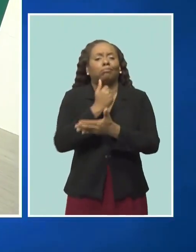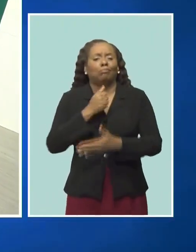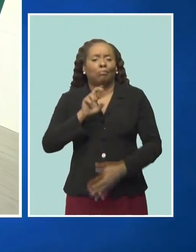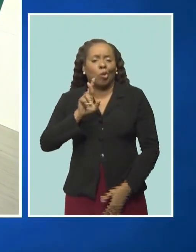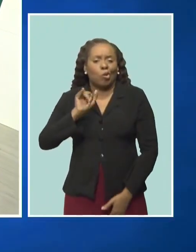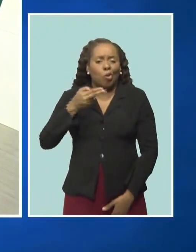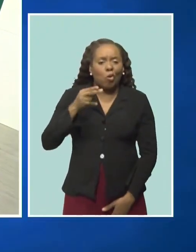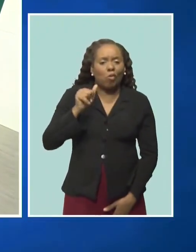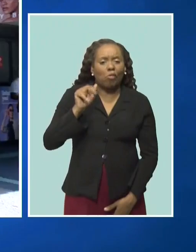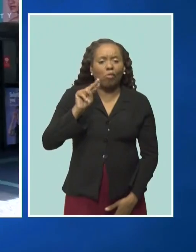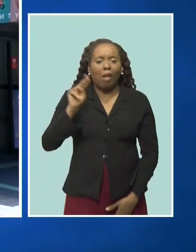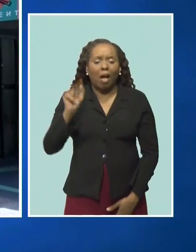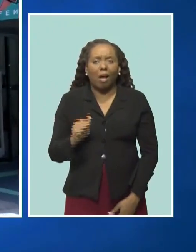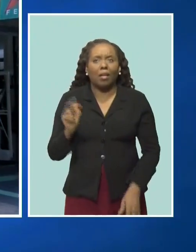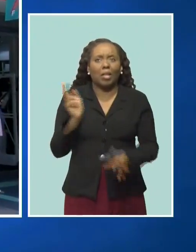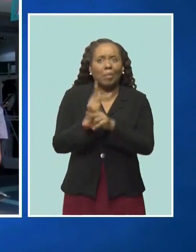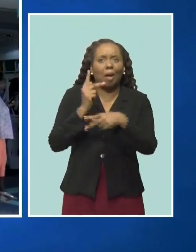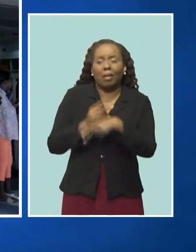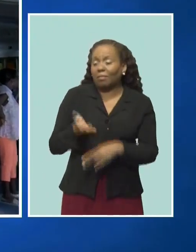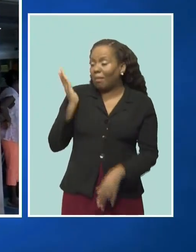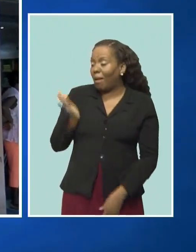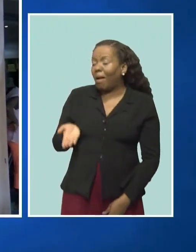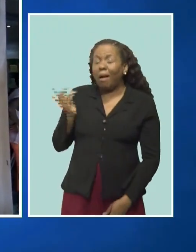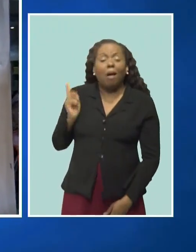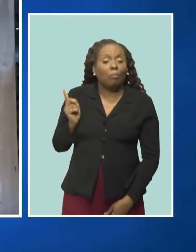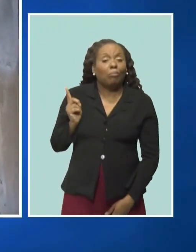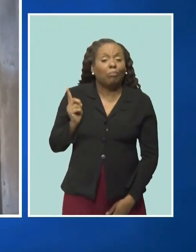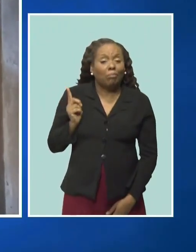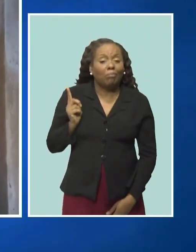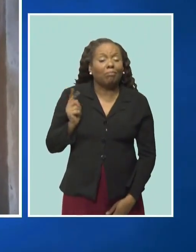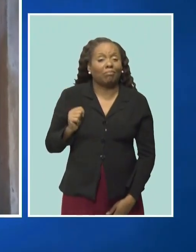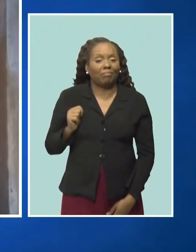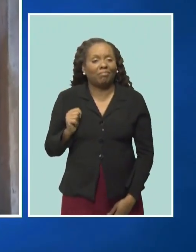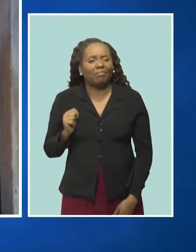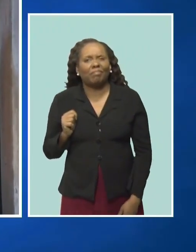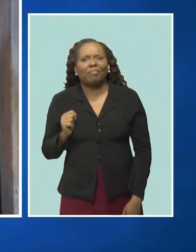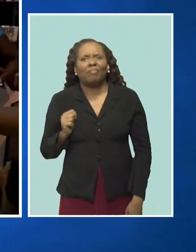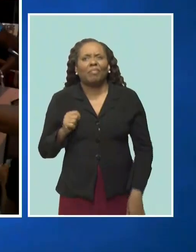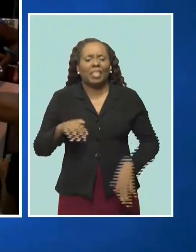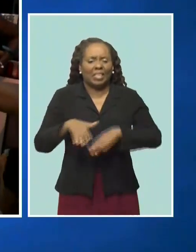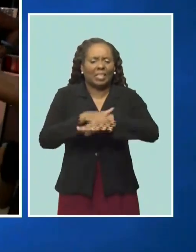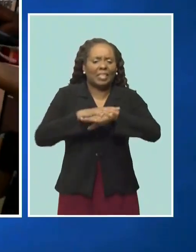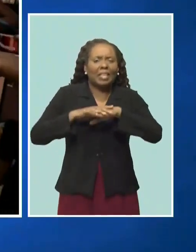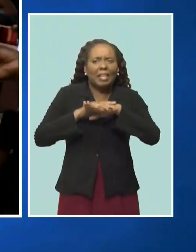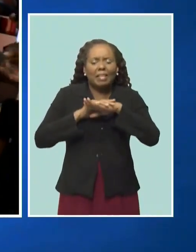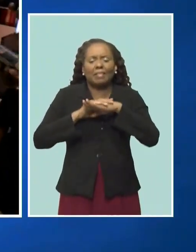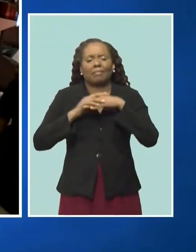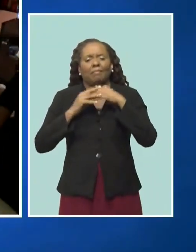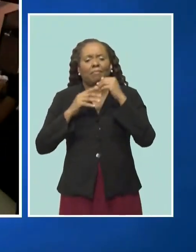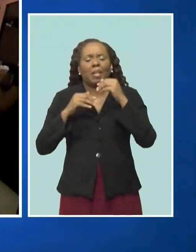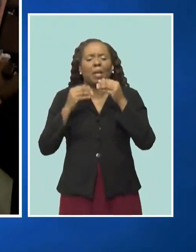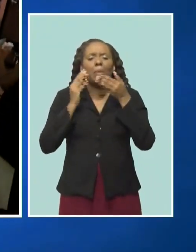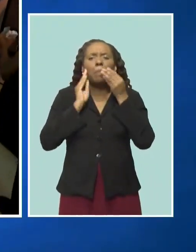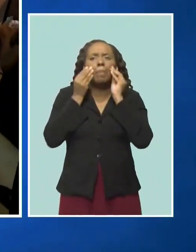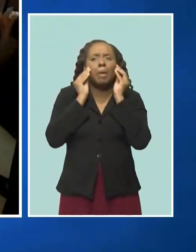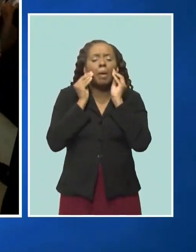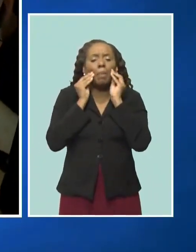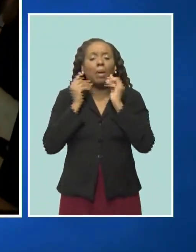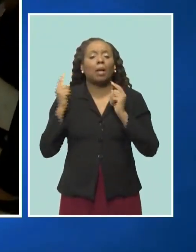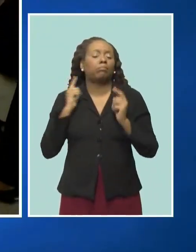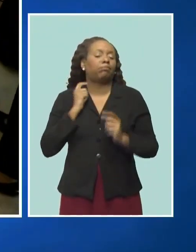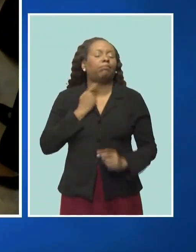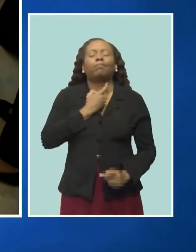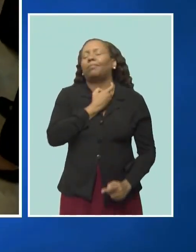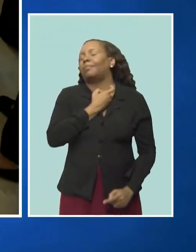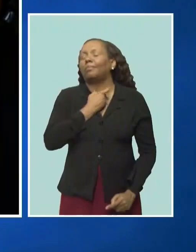Barbadian national hero, the right excellent Robin Rihanna Fenty. The skincare, makeup and fragrance on offer are available